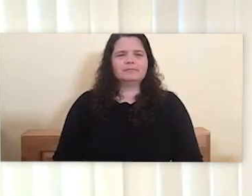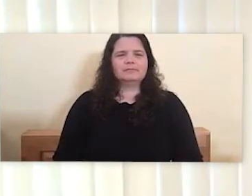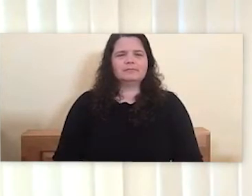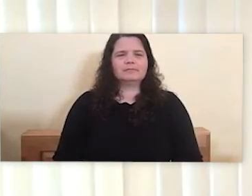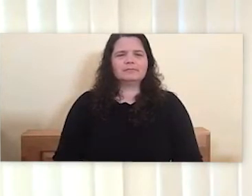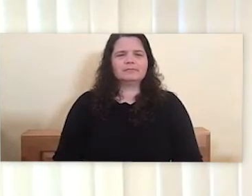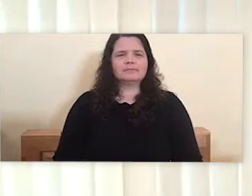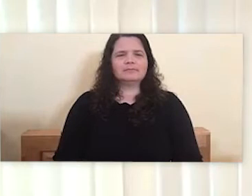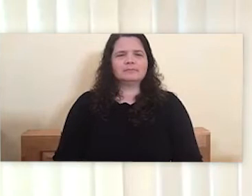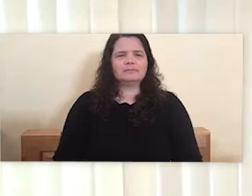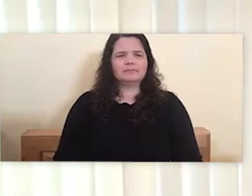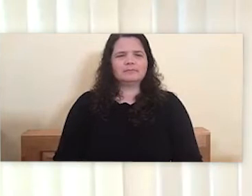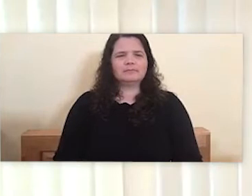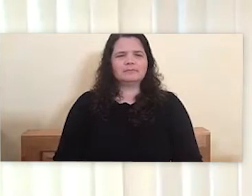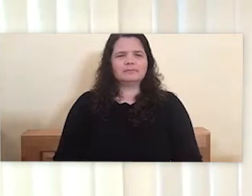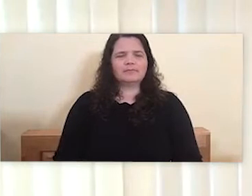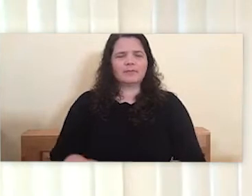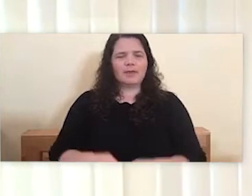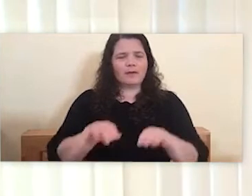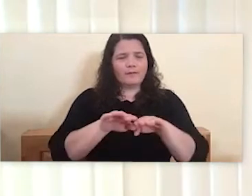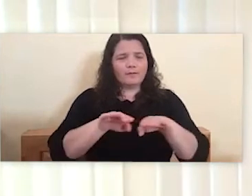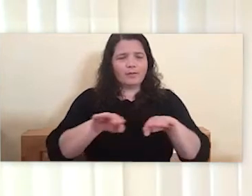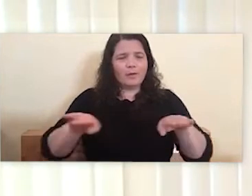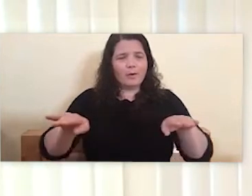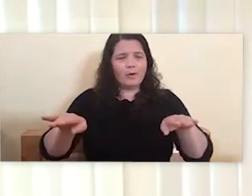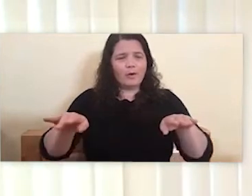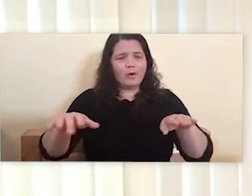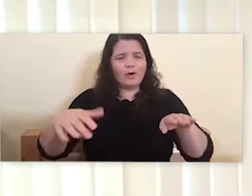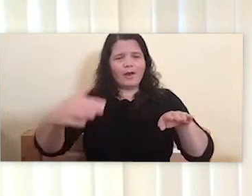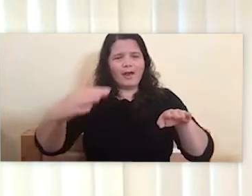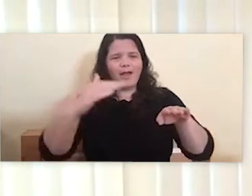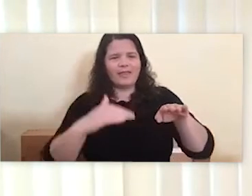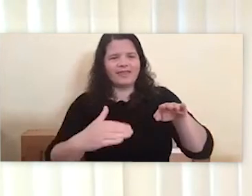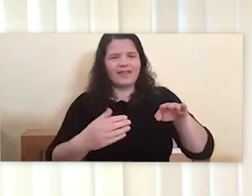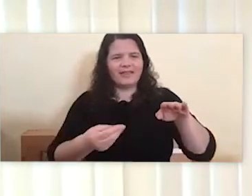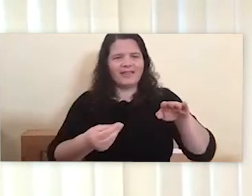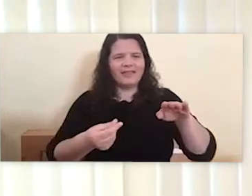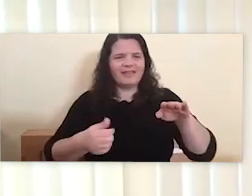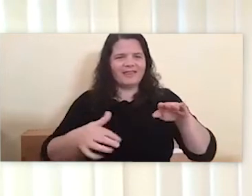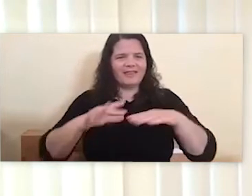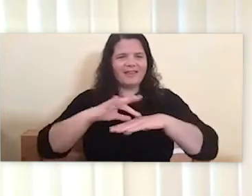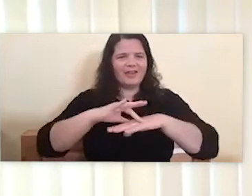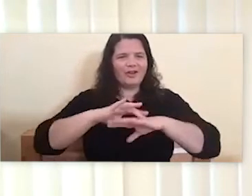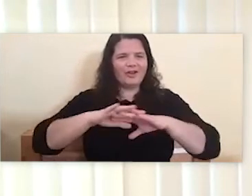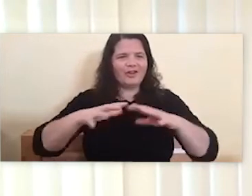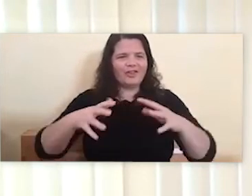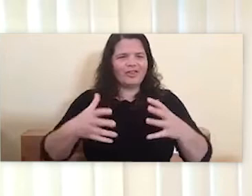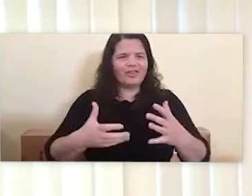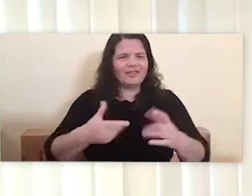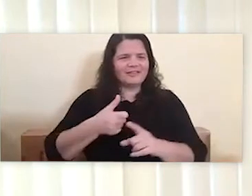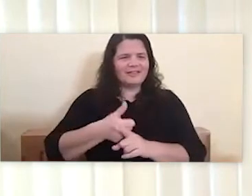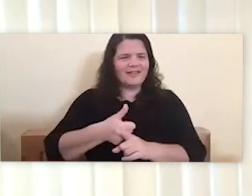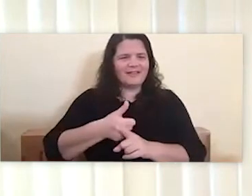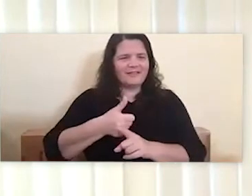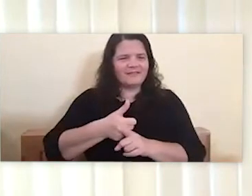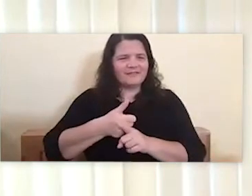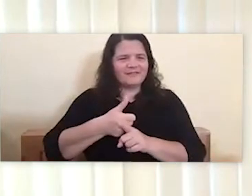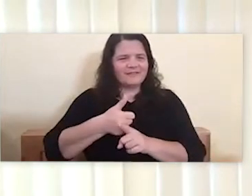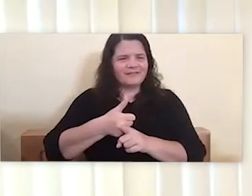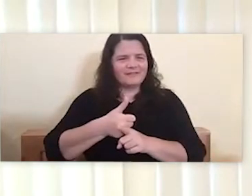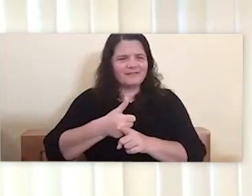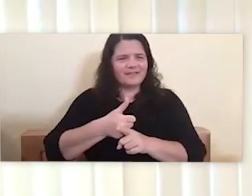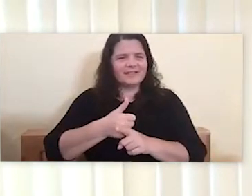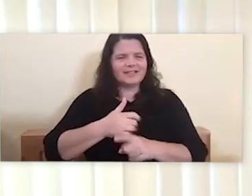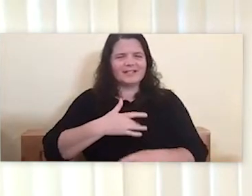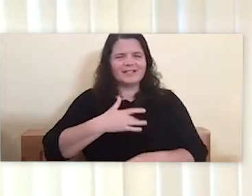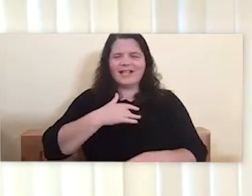Beneath the floor, the earth, perhaps taking a moment to sense this place of here that you're on,